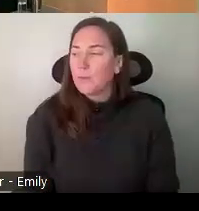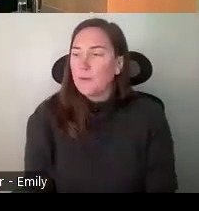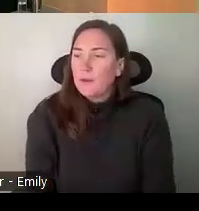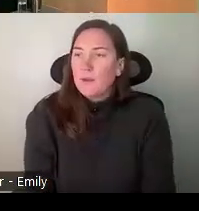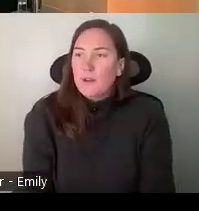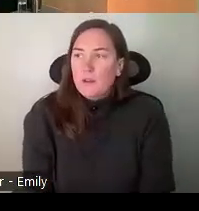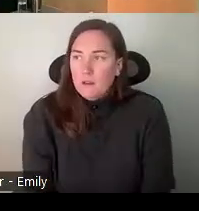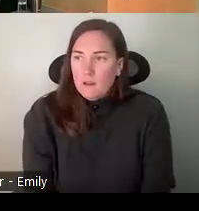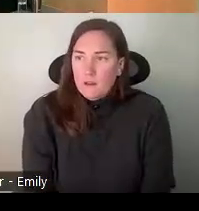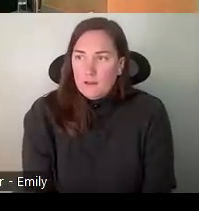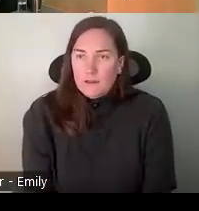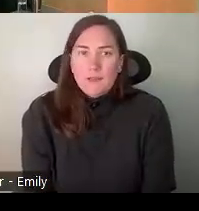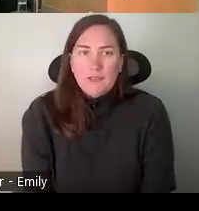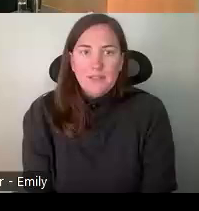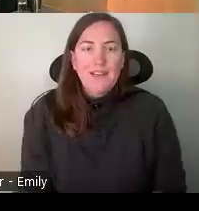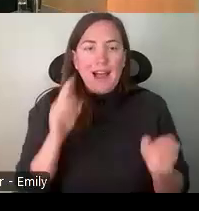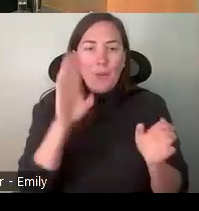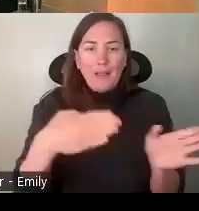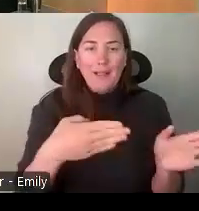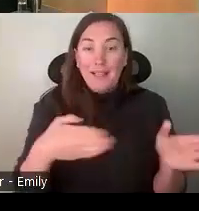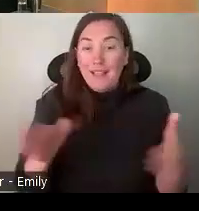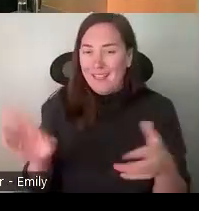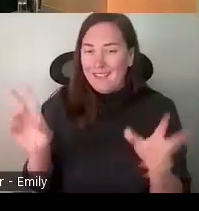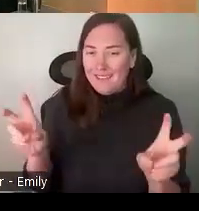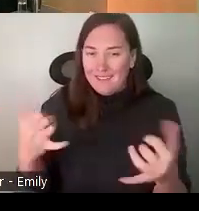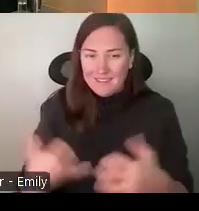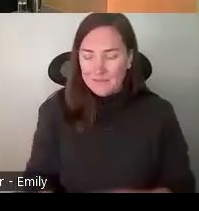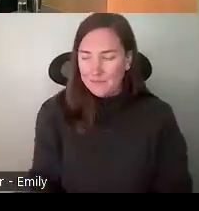Okay. I'm going to switch gears now.